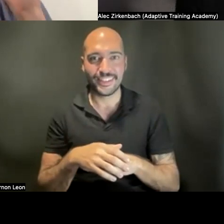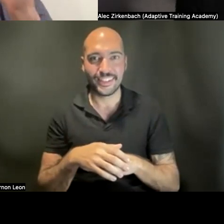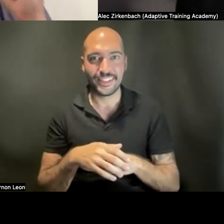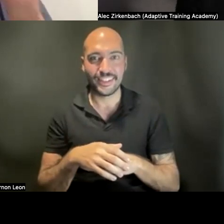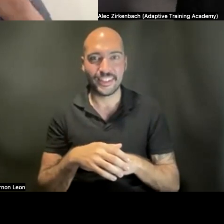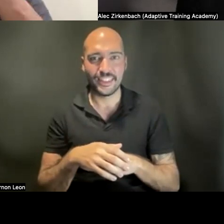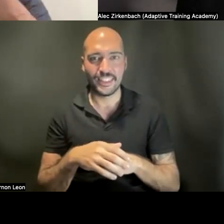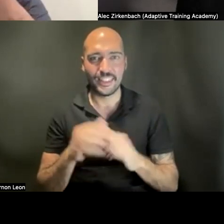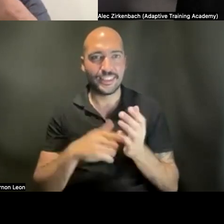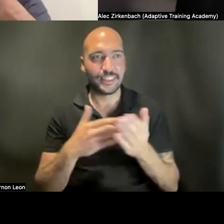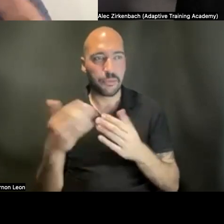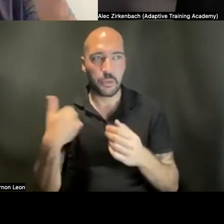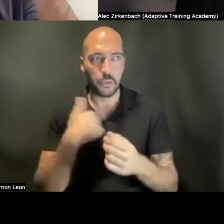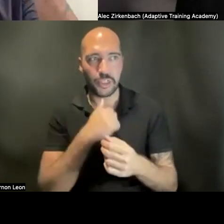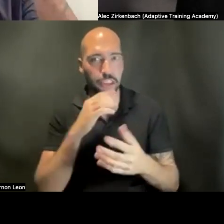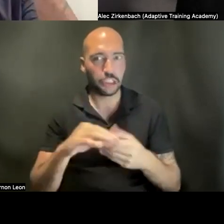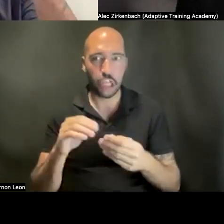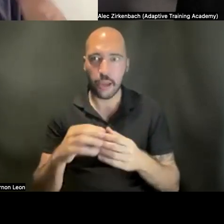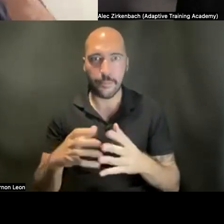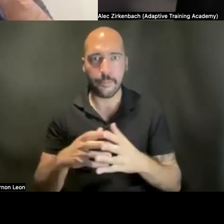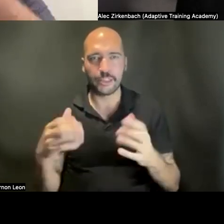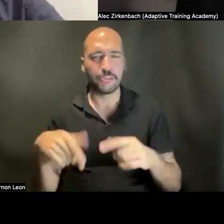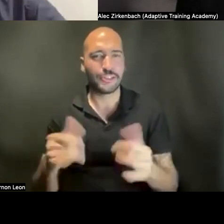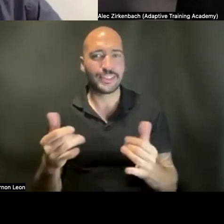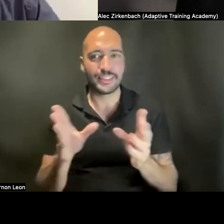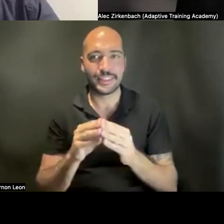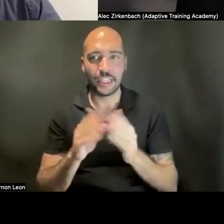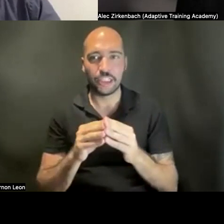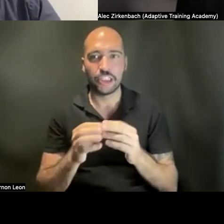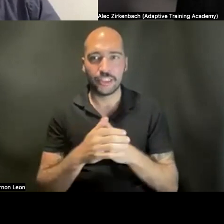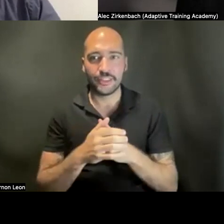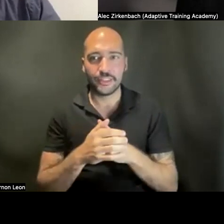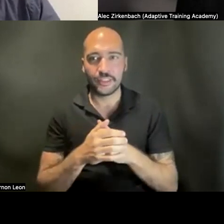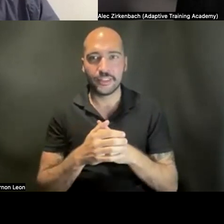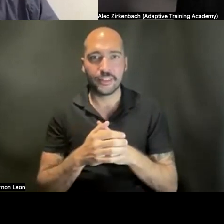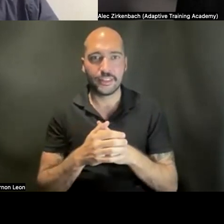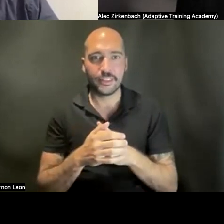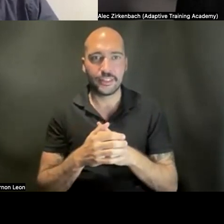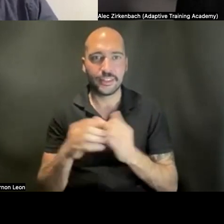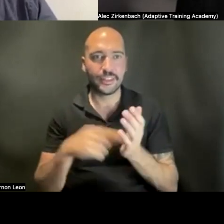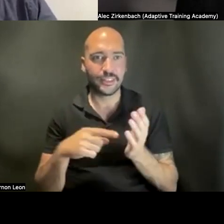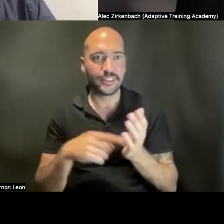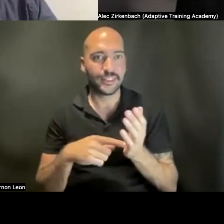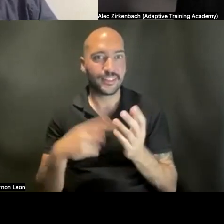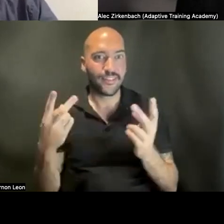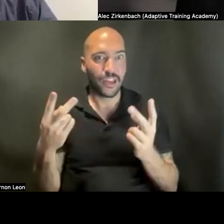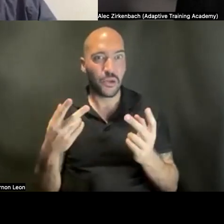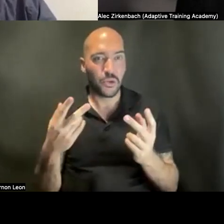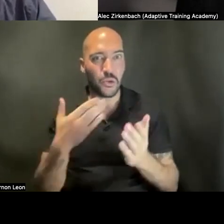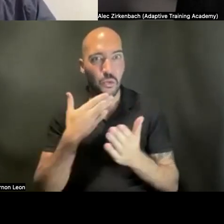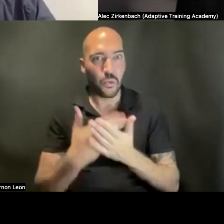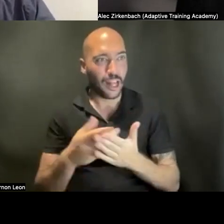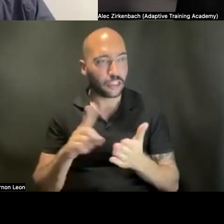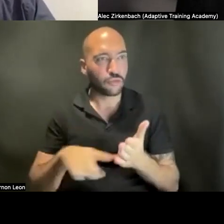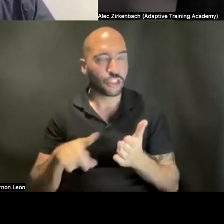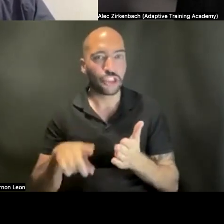This is something we really didn't talk about too much in today's session, but it is, very well